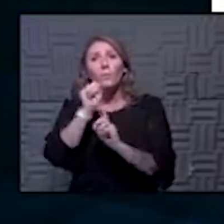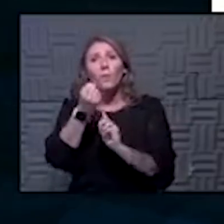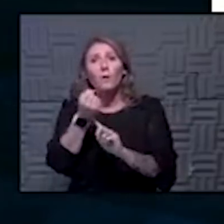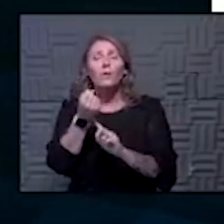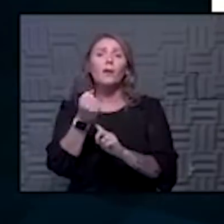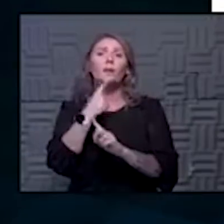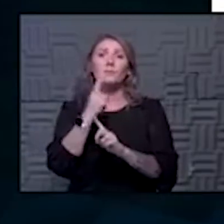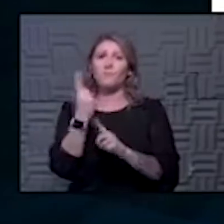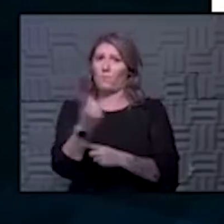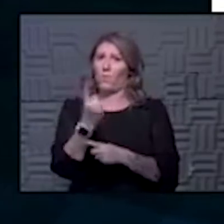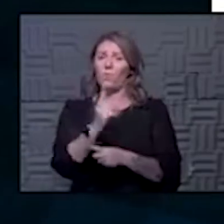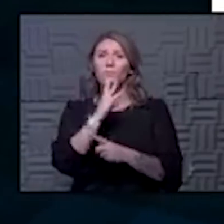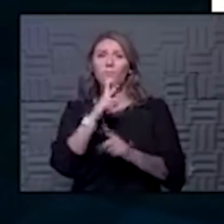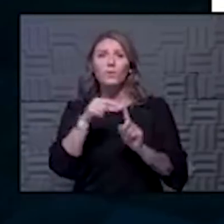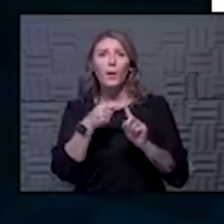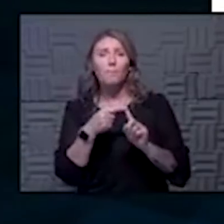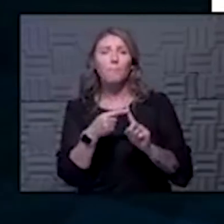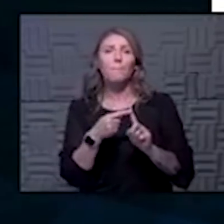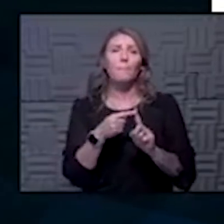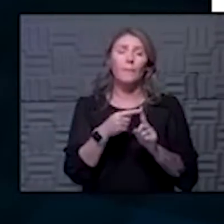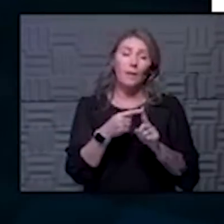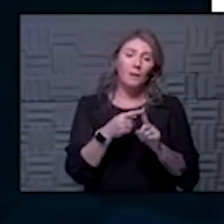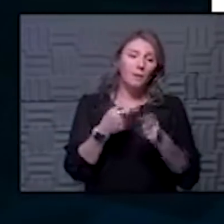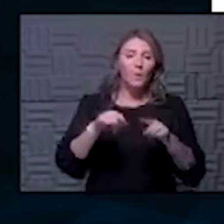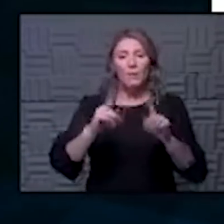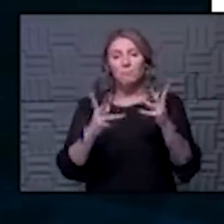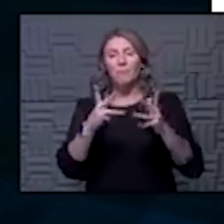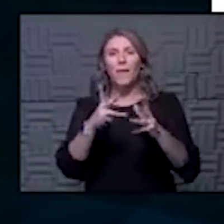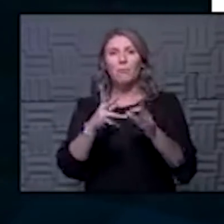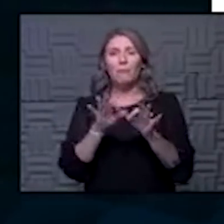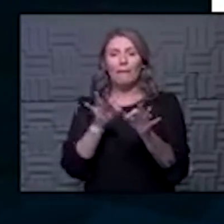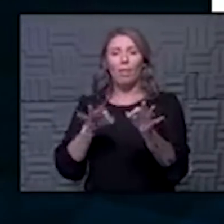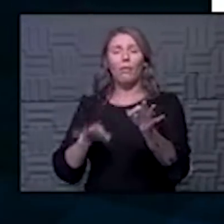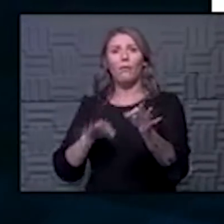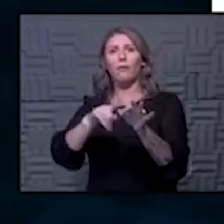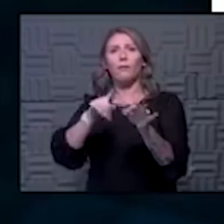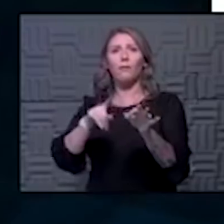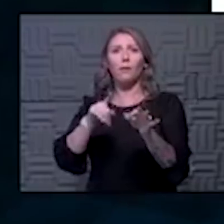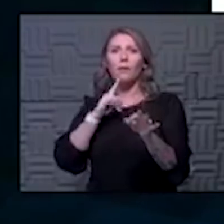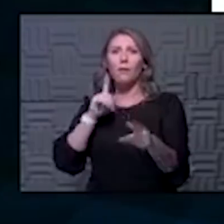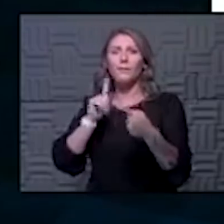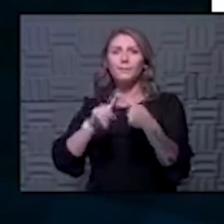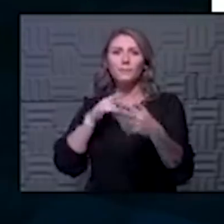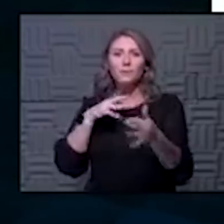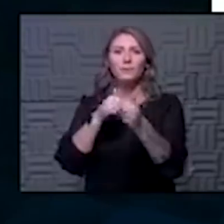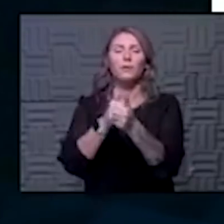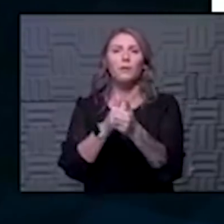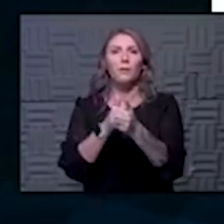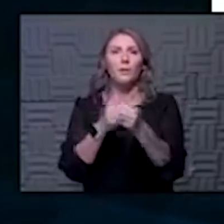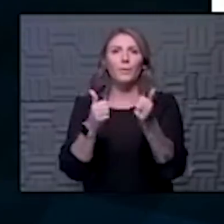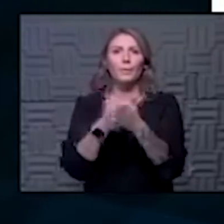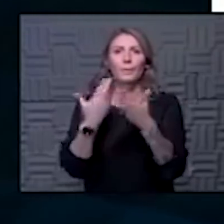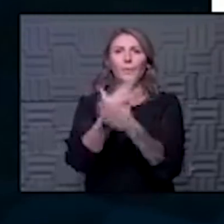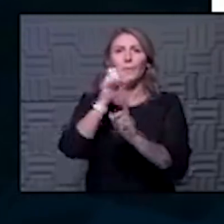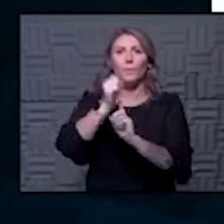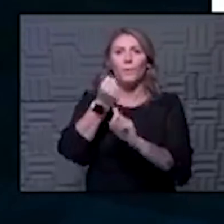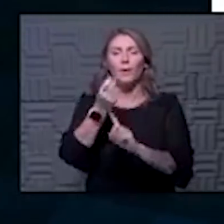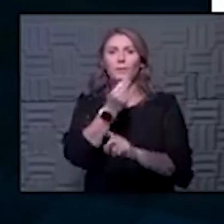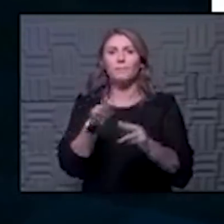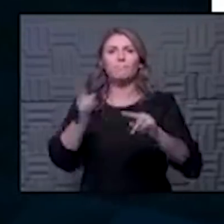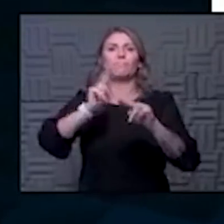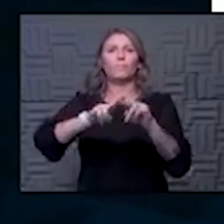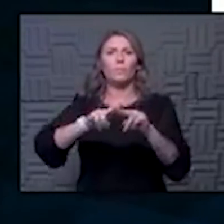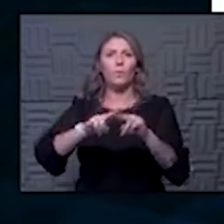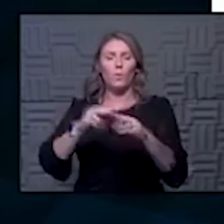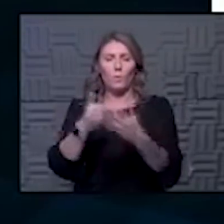as we've always talked about, while there may be a delay of several days from an increase in new cases to an increase in the number of patients in the